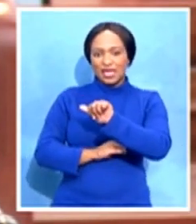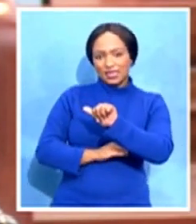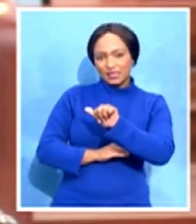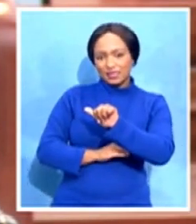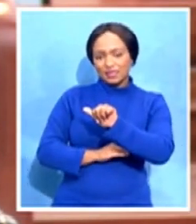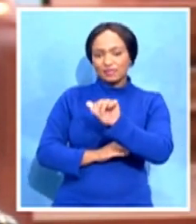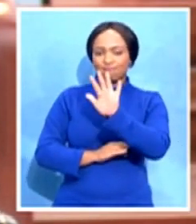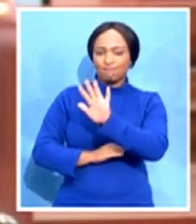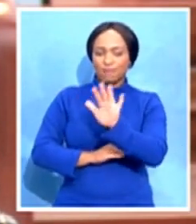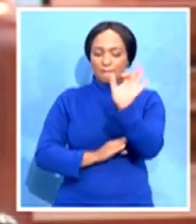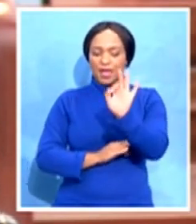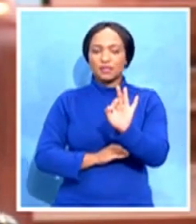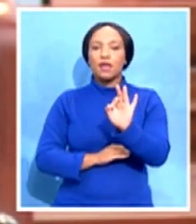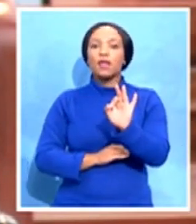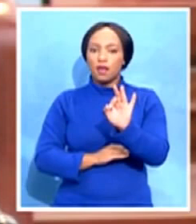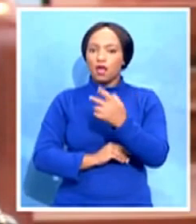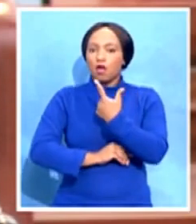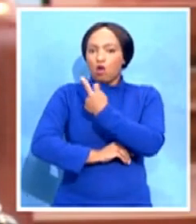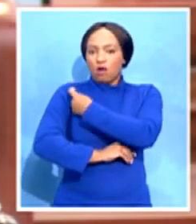by the World Health Organization.